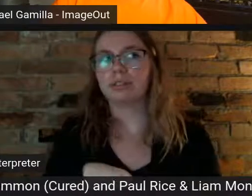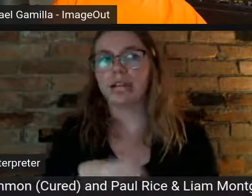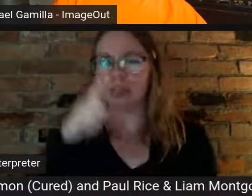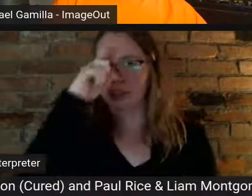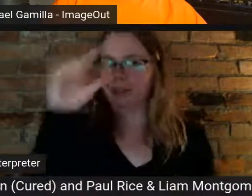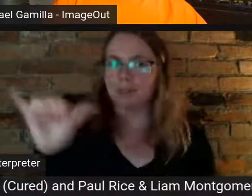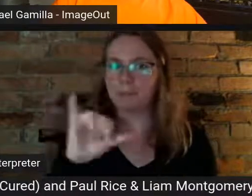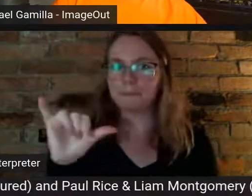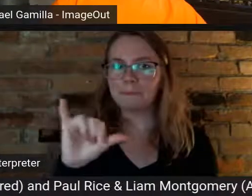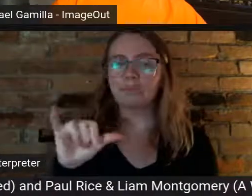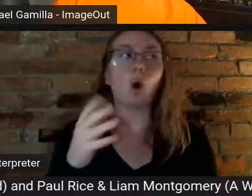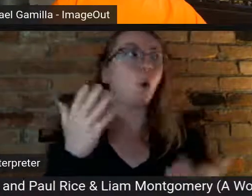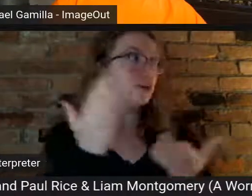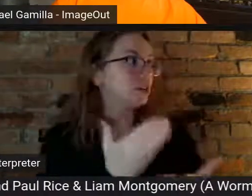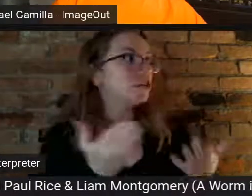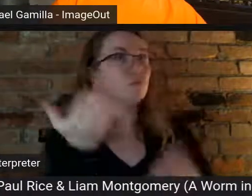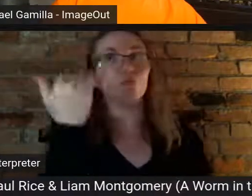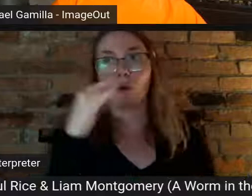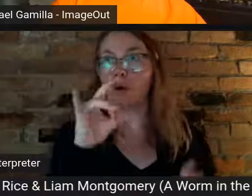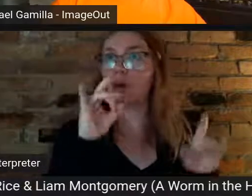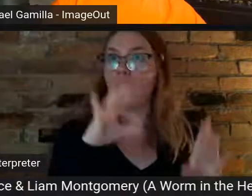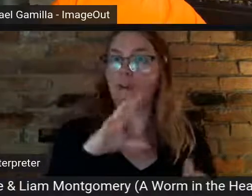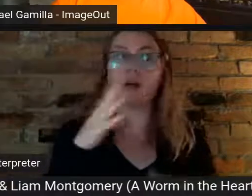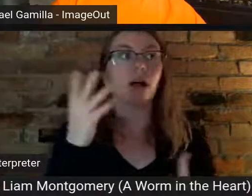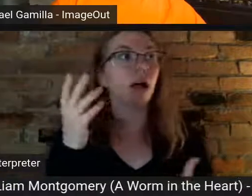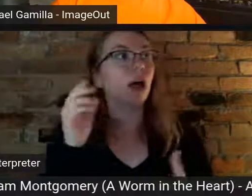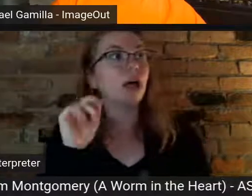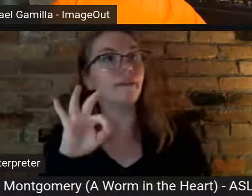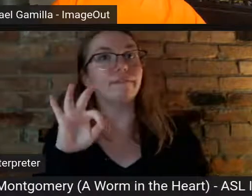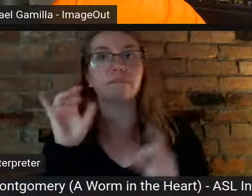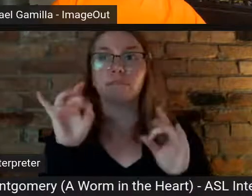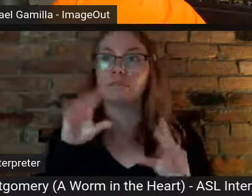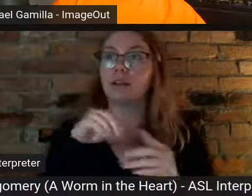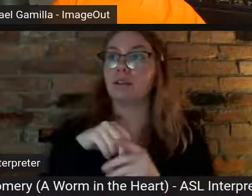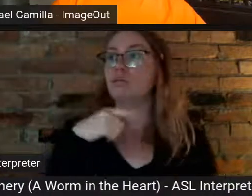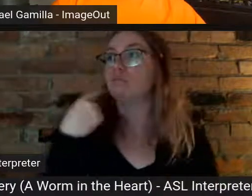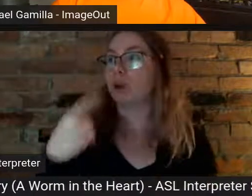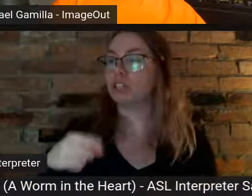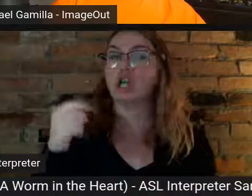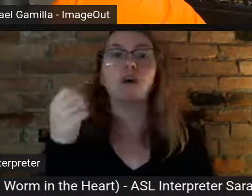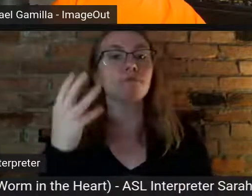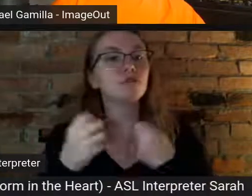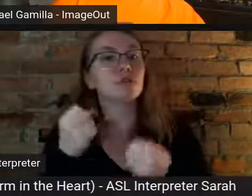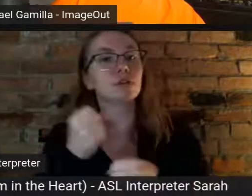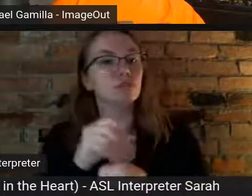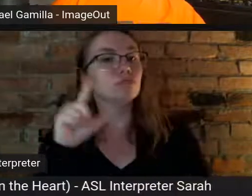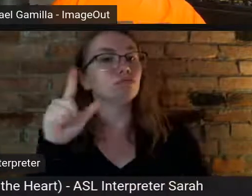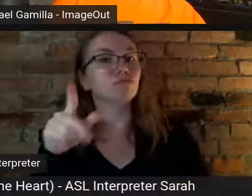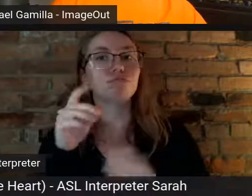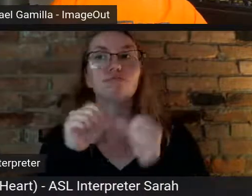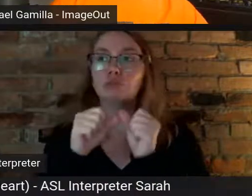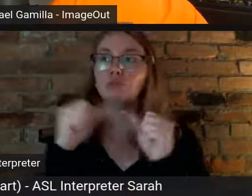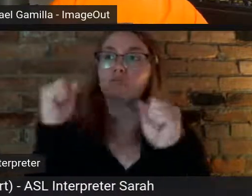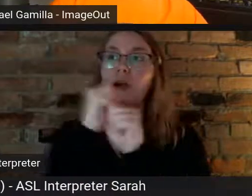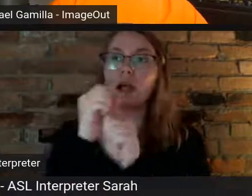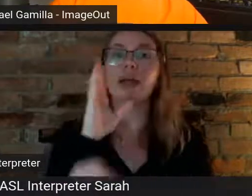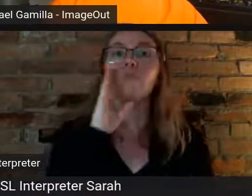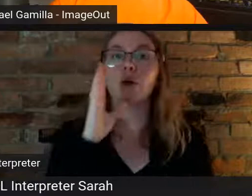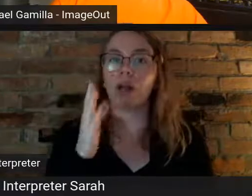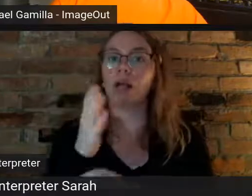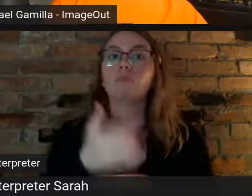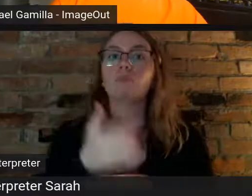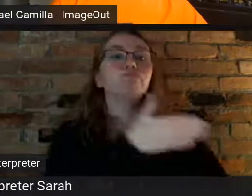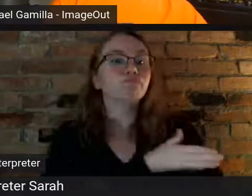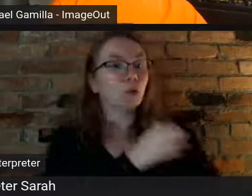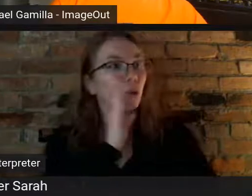You know, it was bad here, but, you know, if it's bad in Russia, give it a few years, keep fighting, and you'll get there. So I think it's important to kind of